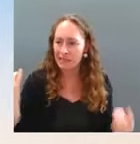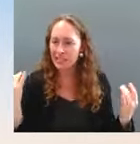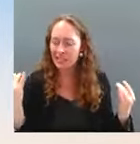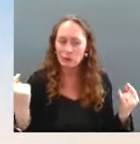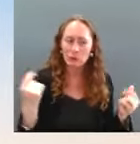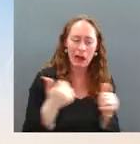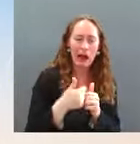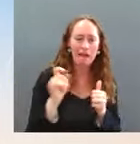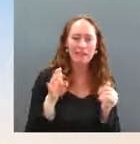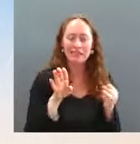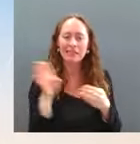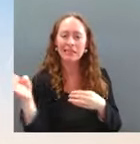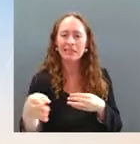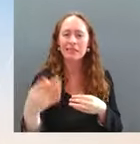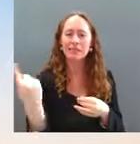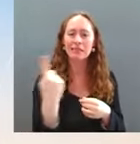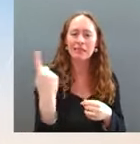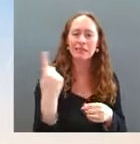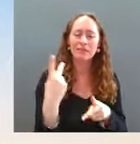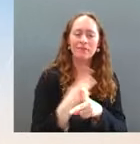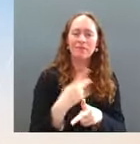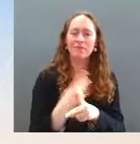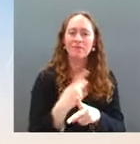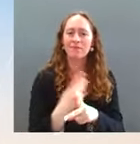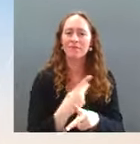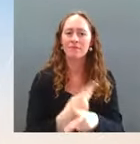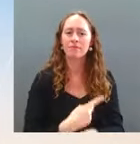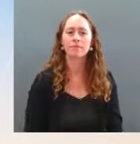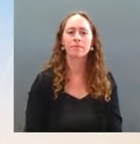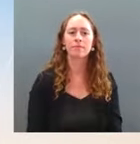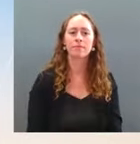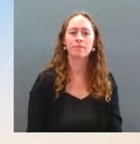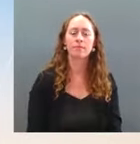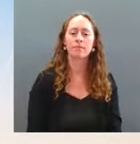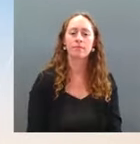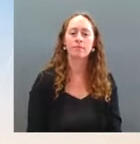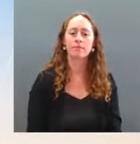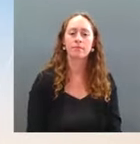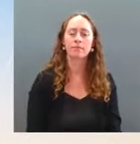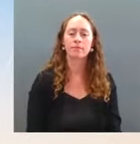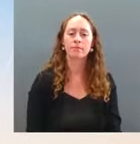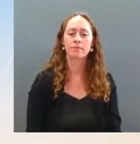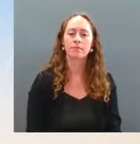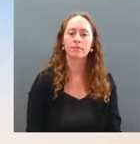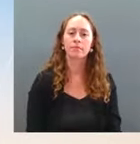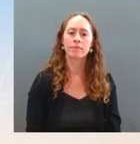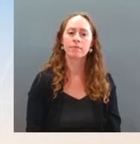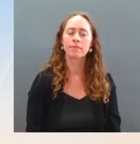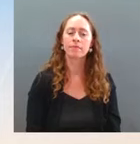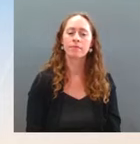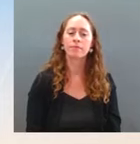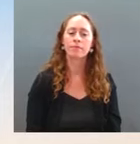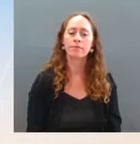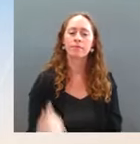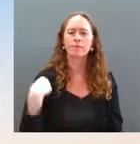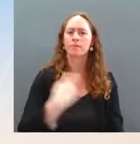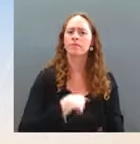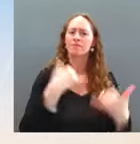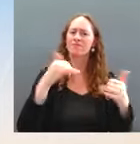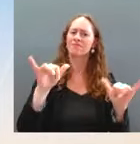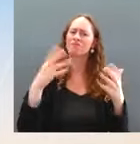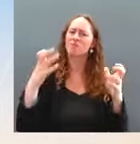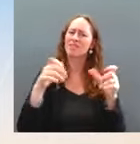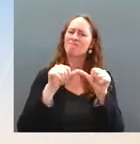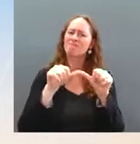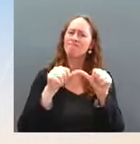that, but that is something we are continuing to look at to build on, of course, the actions taken by the Department of Justice. Hi, Jen. You